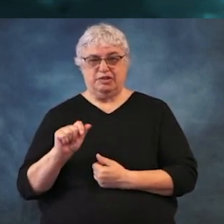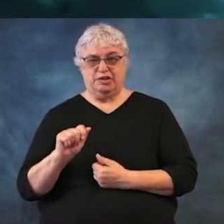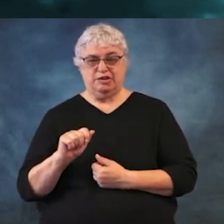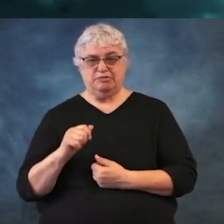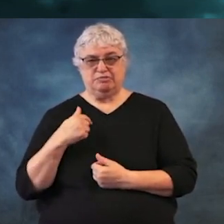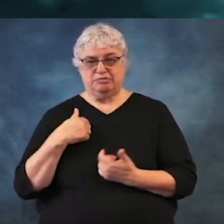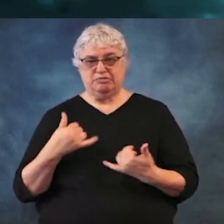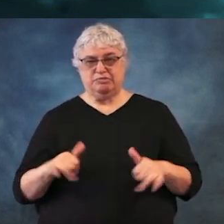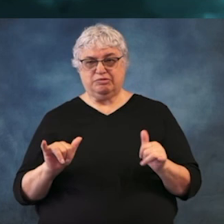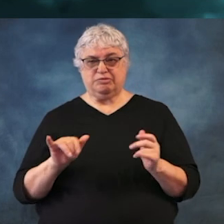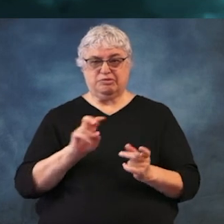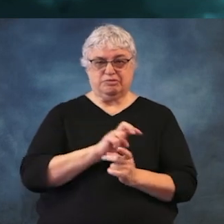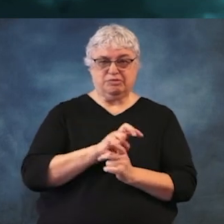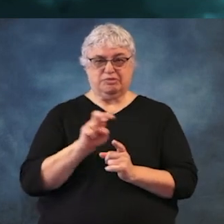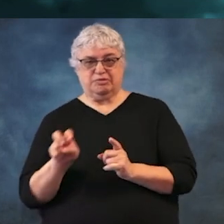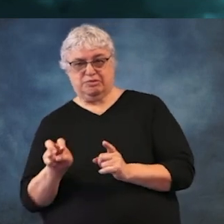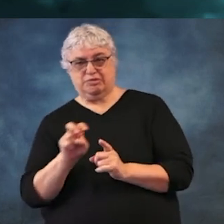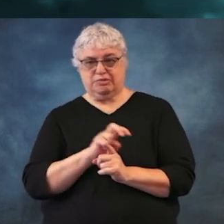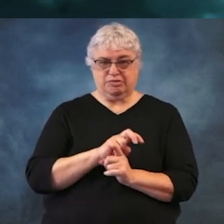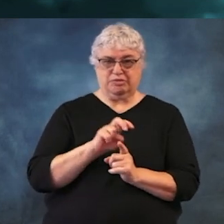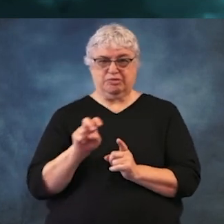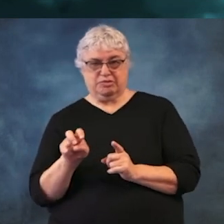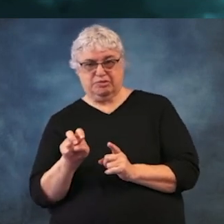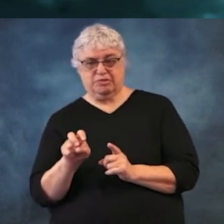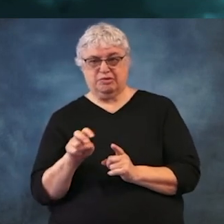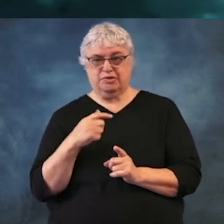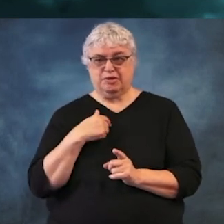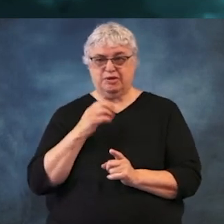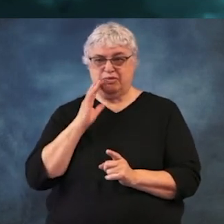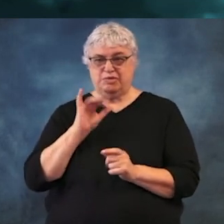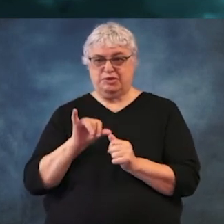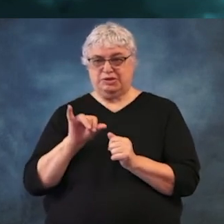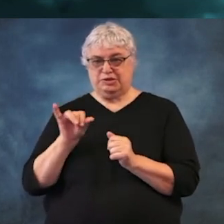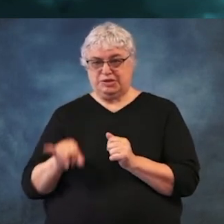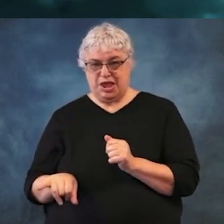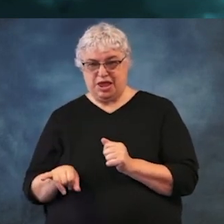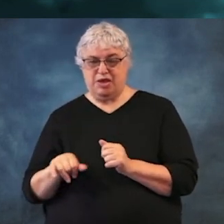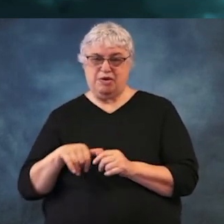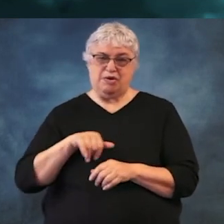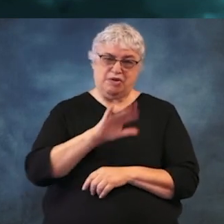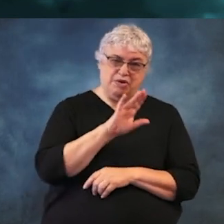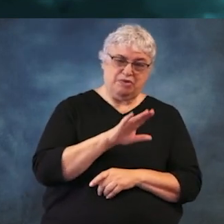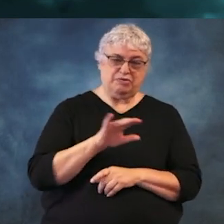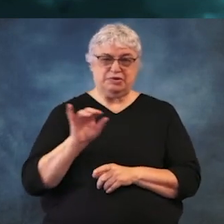I still toggle back and forth between if I'm going to evacuate or not.